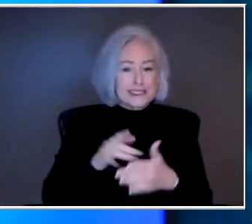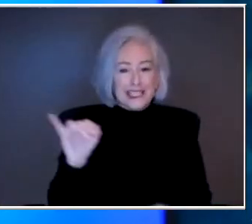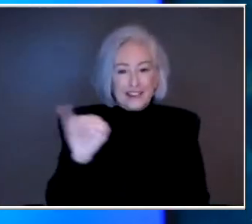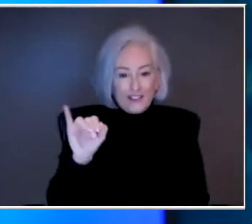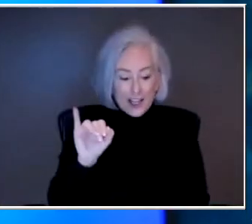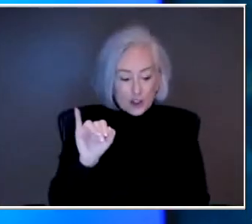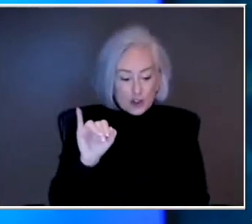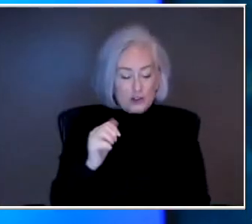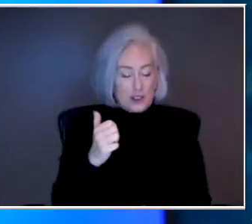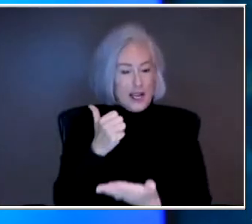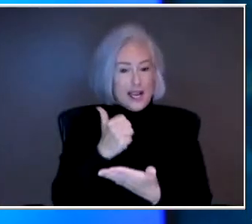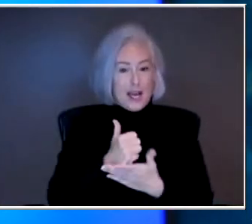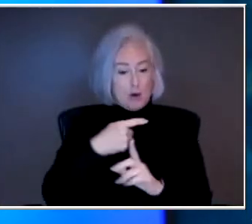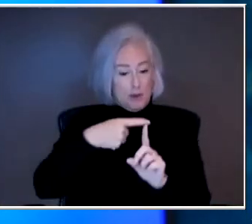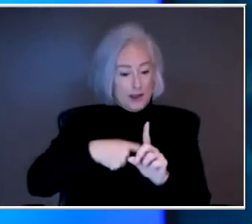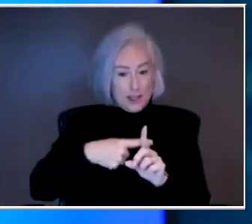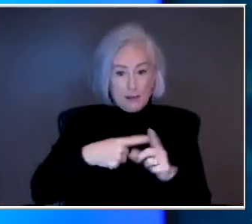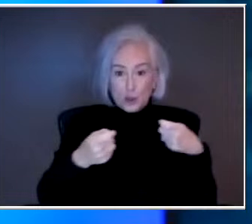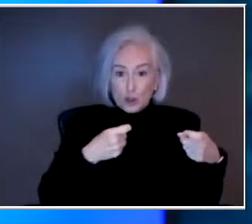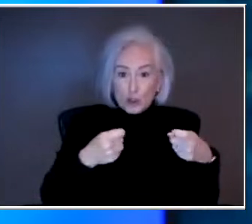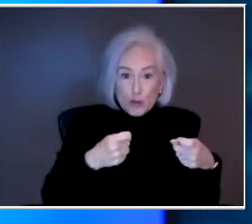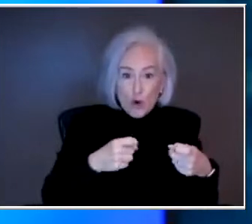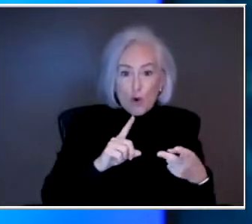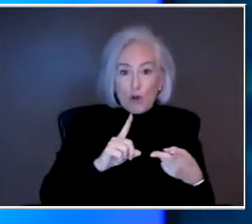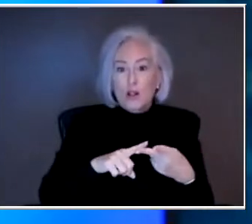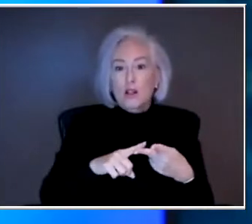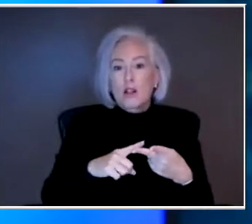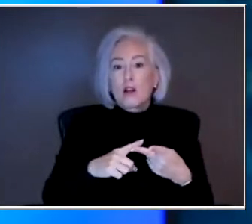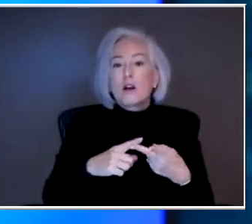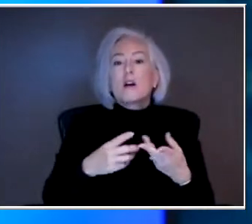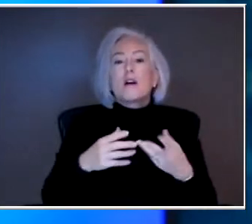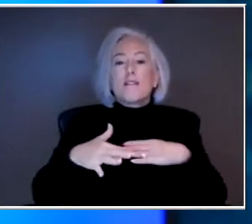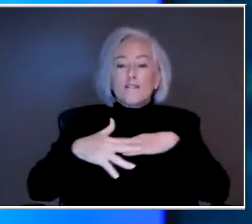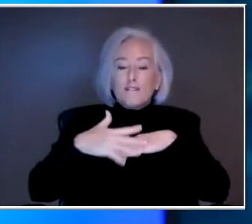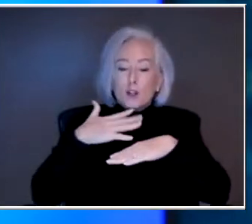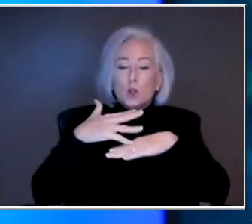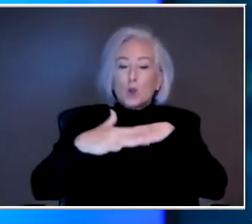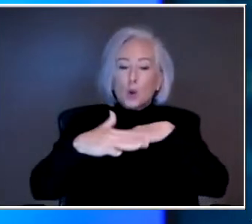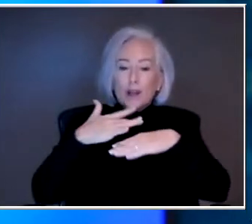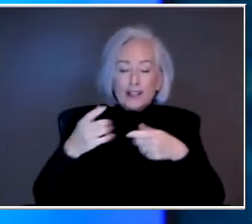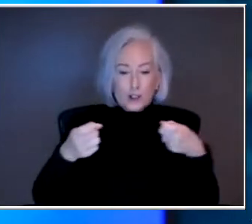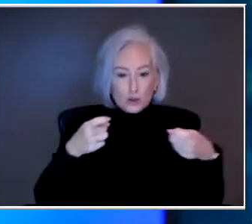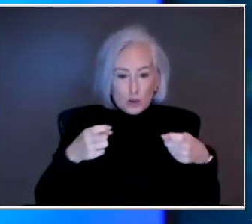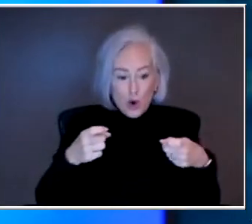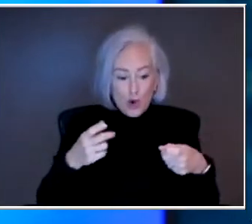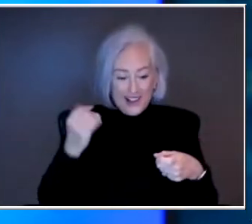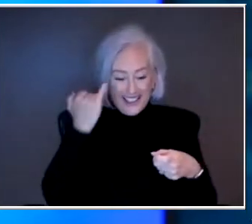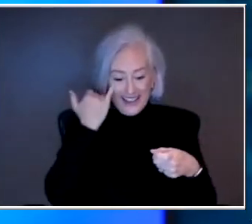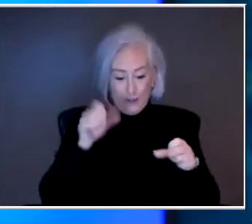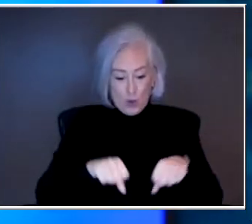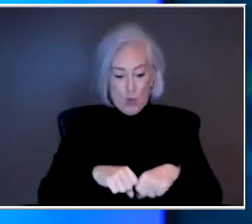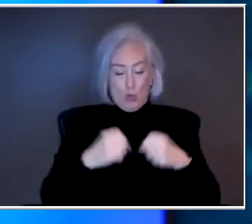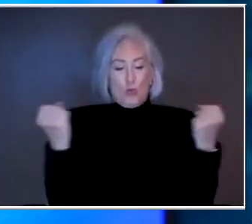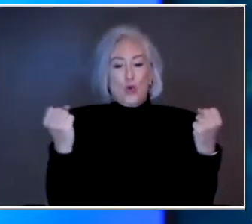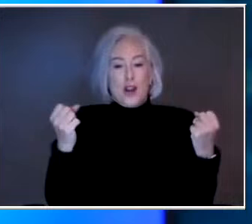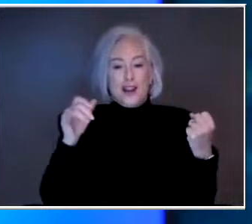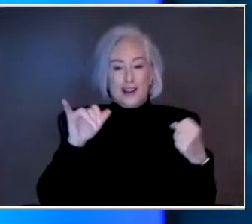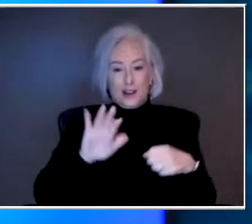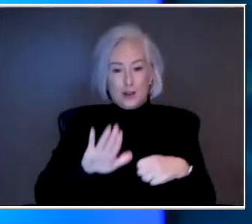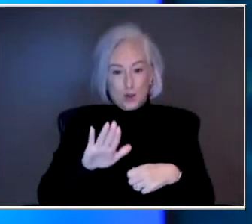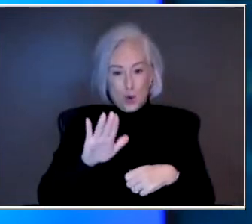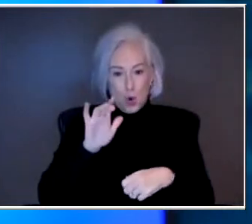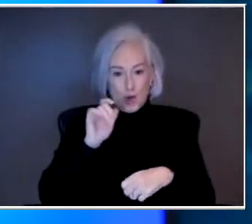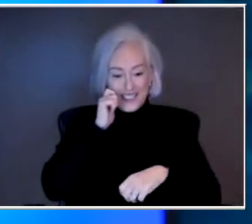helps you with fluid control, and when you violate that barrier, you not only have an issue with an injury at that spot, but you